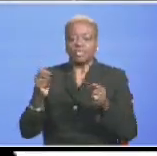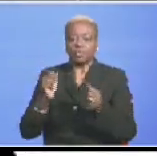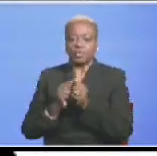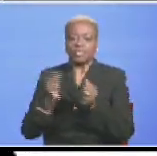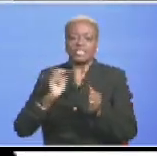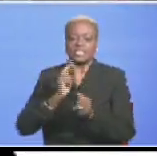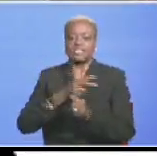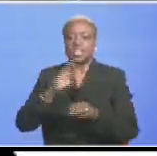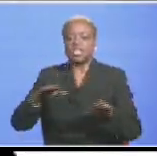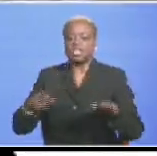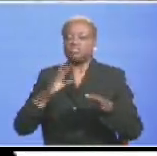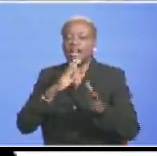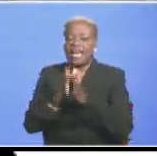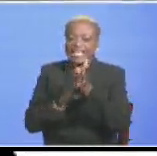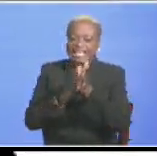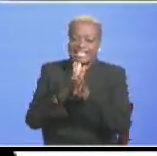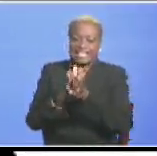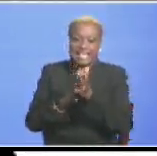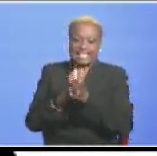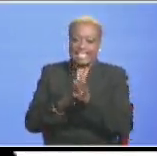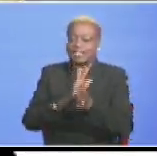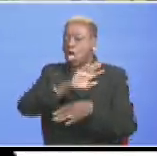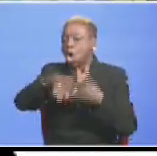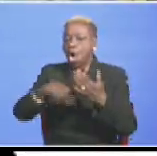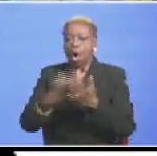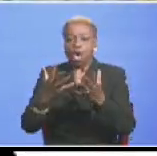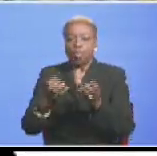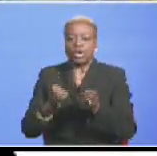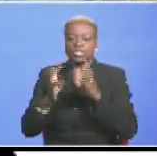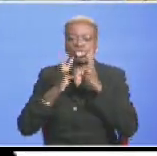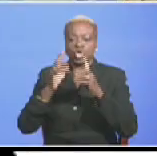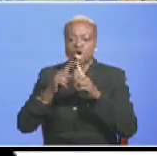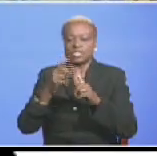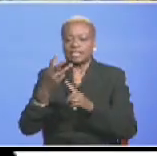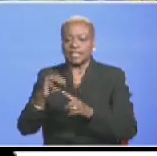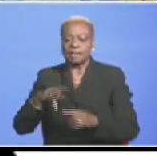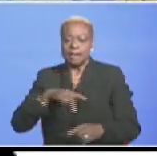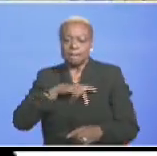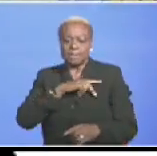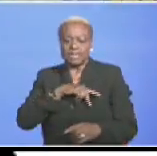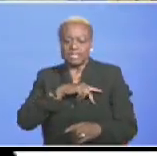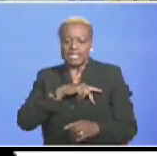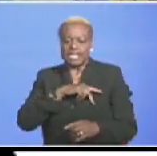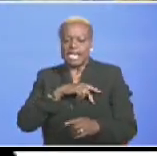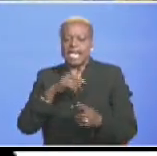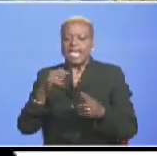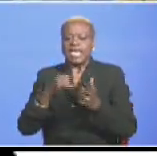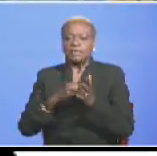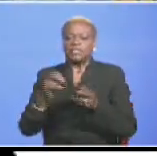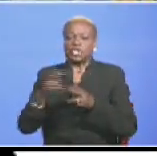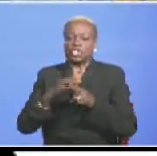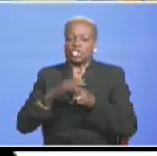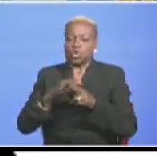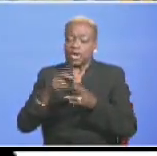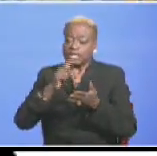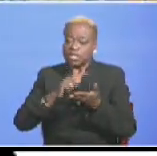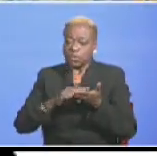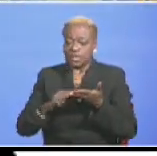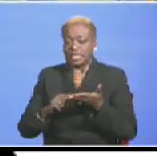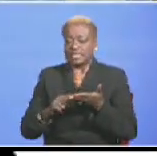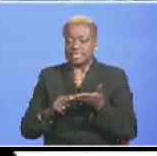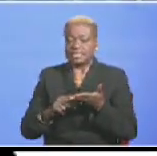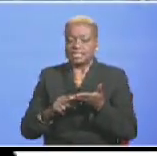are all excited, as you see. They all want to speak to them personally. And even though it was a short notice that we had to entertain them